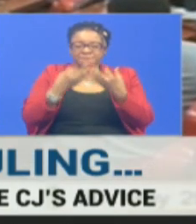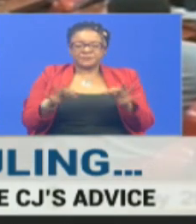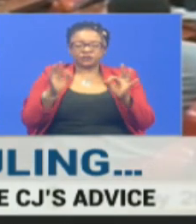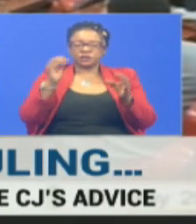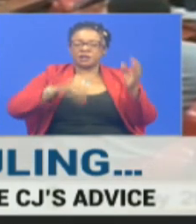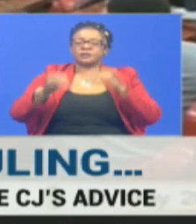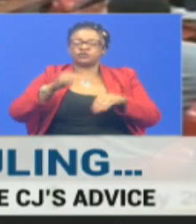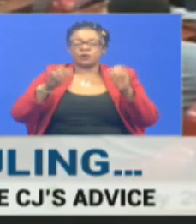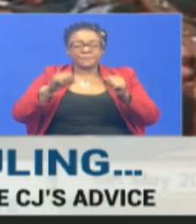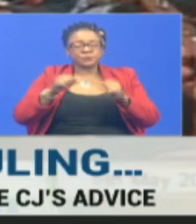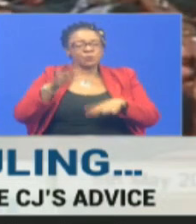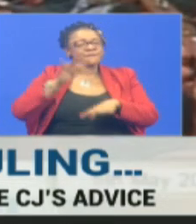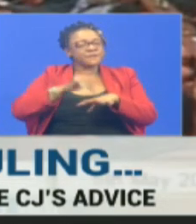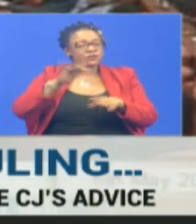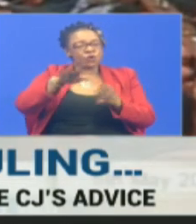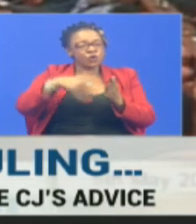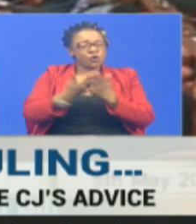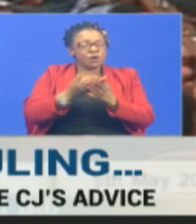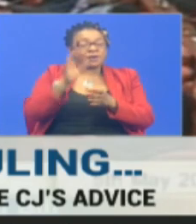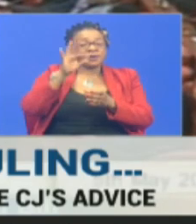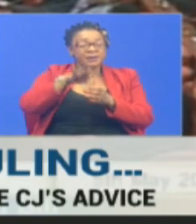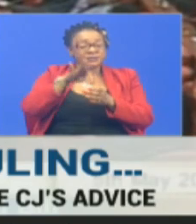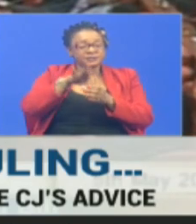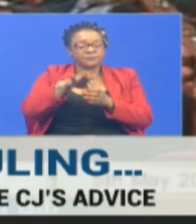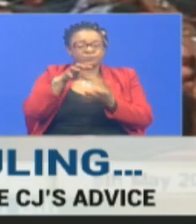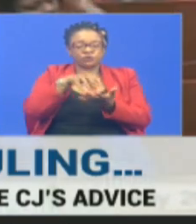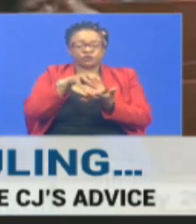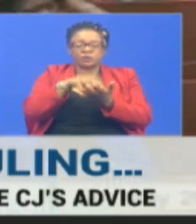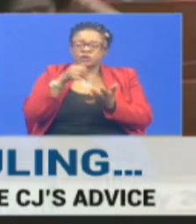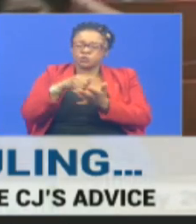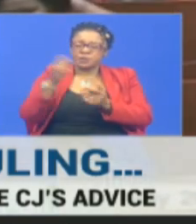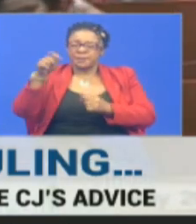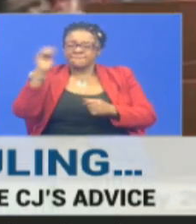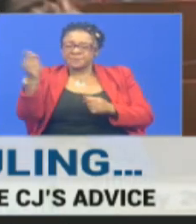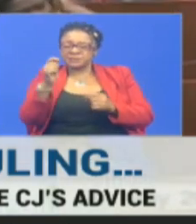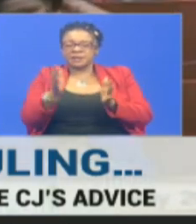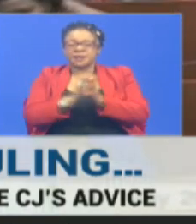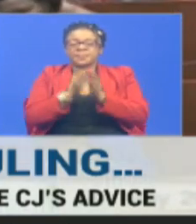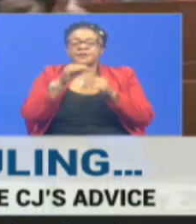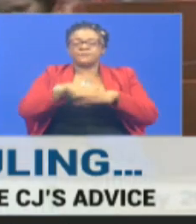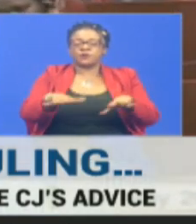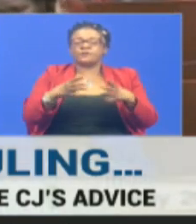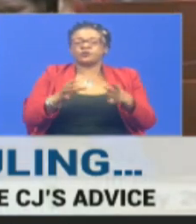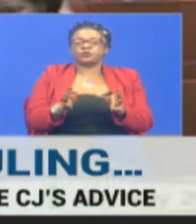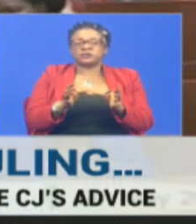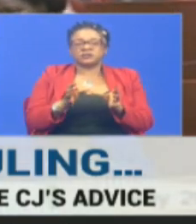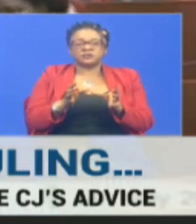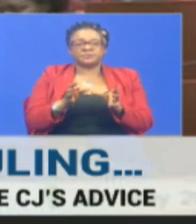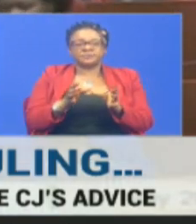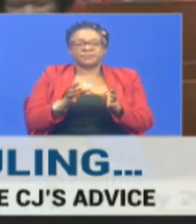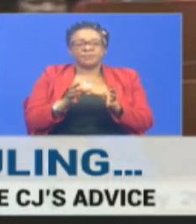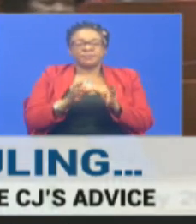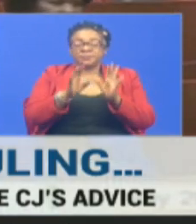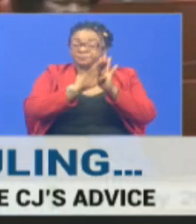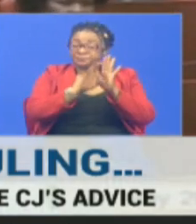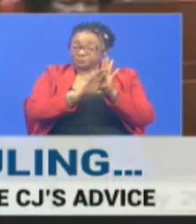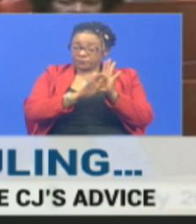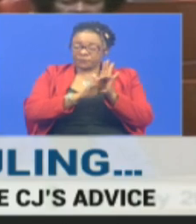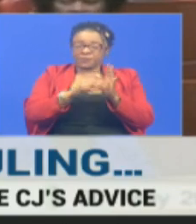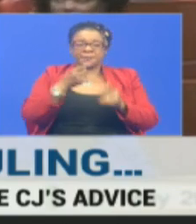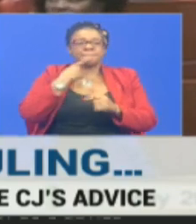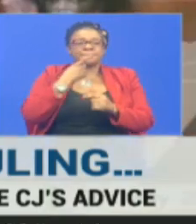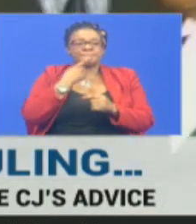affect all elective positions, including the presidency and devolved units. The Constitution states